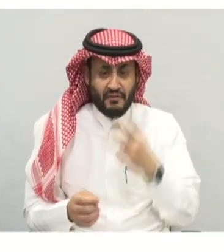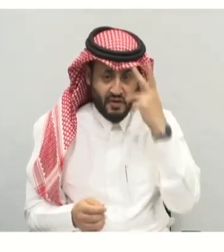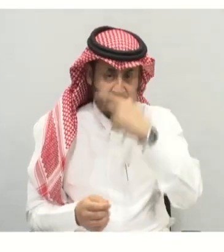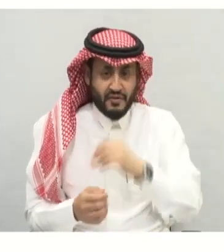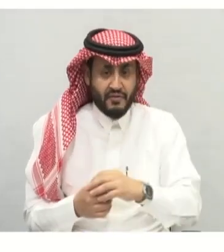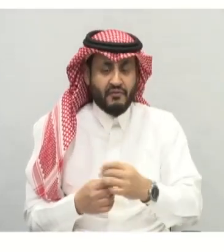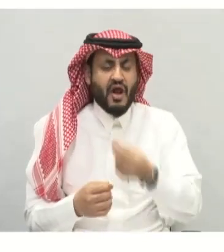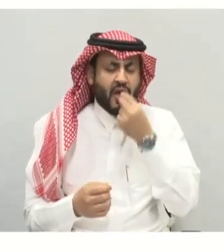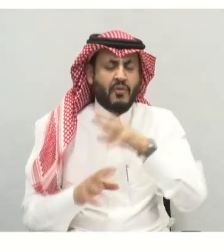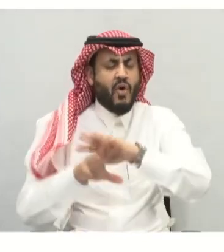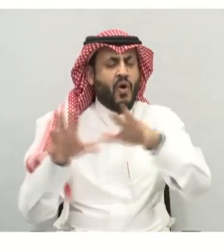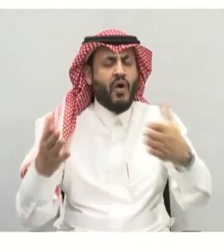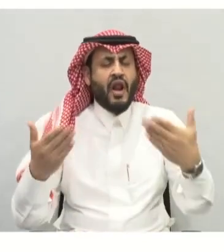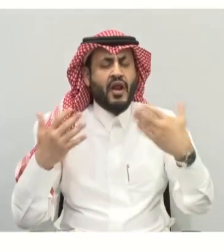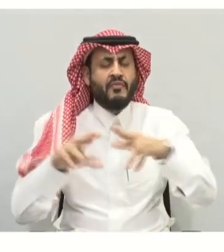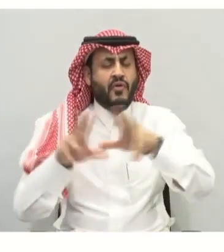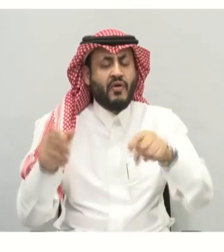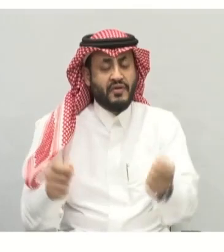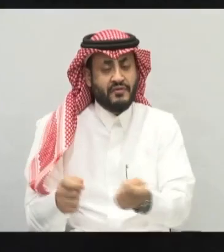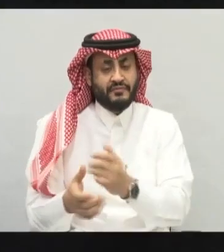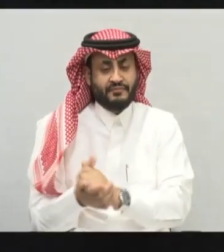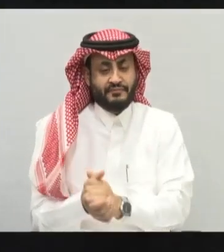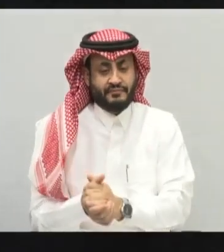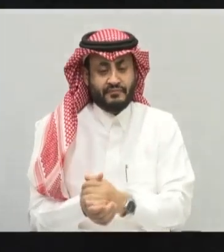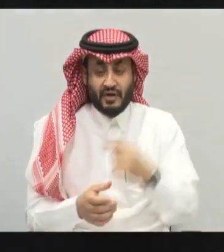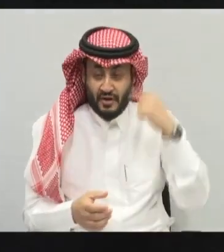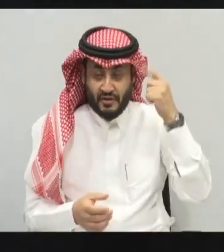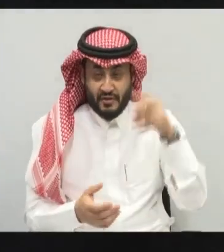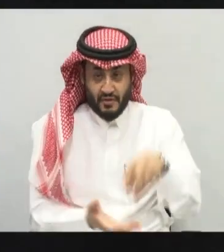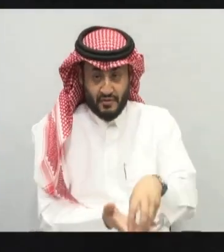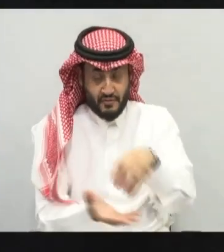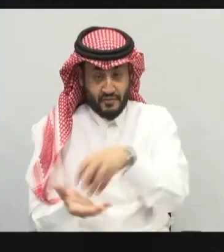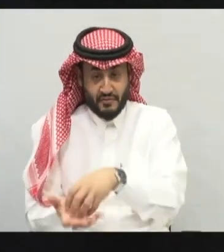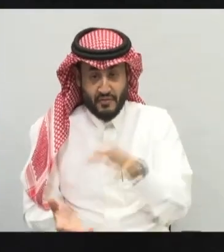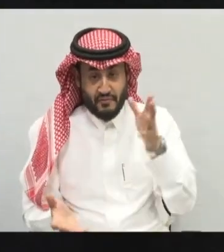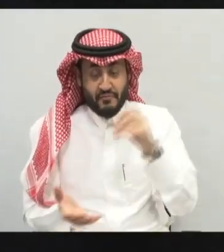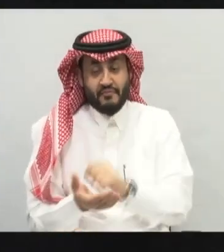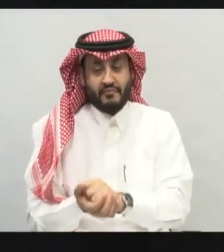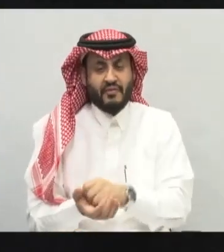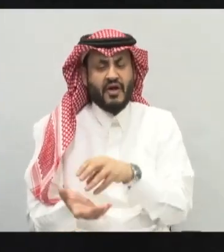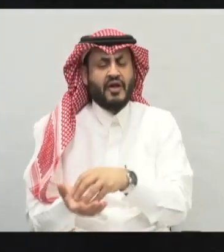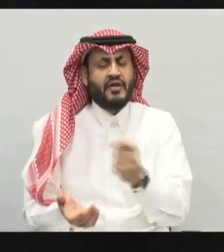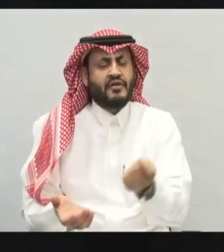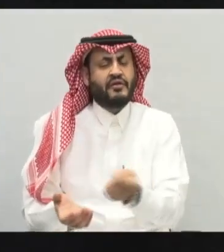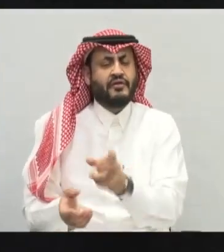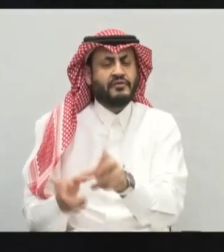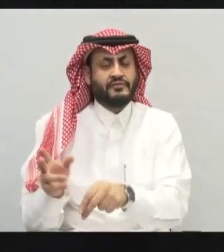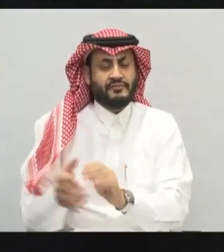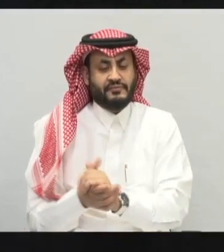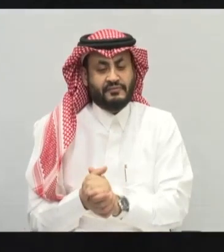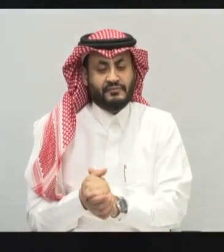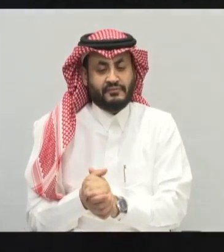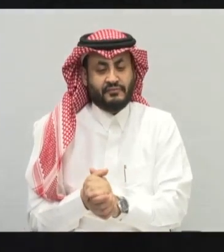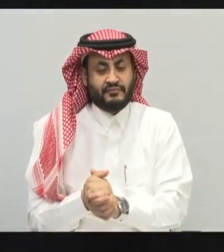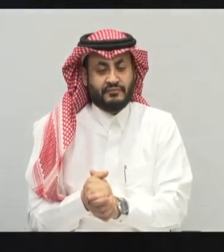and the cuisine weather inset Etc so I ask you to imagine yourself you're going to different country just write the things that